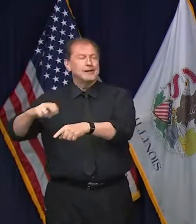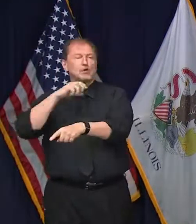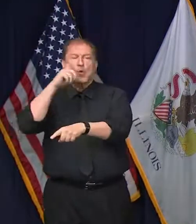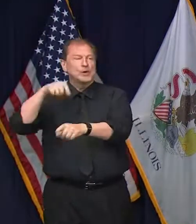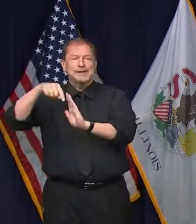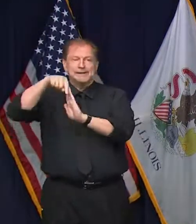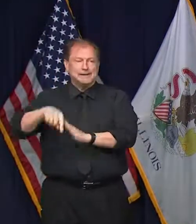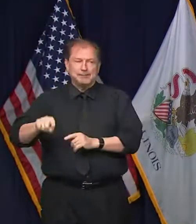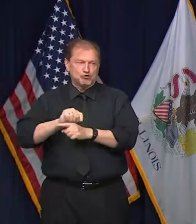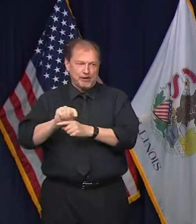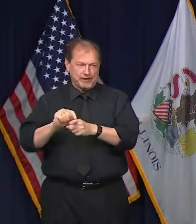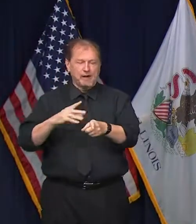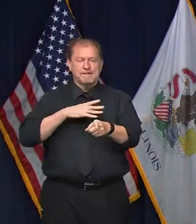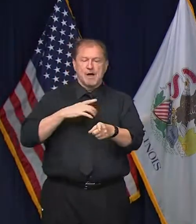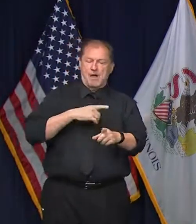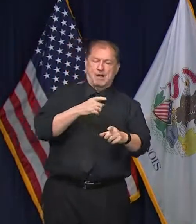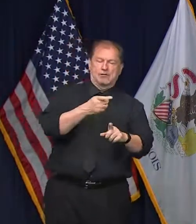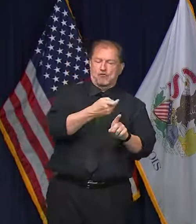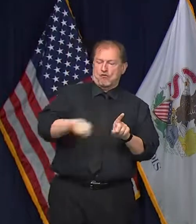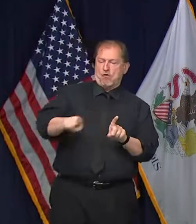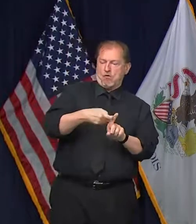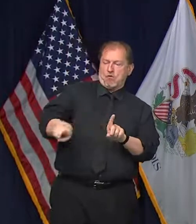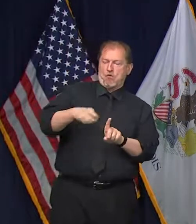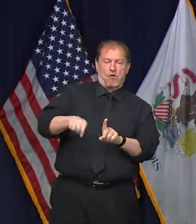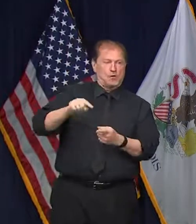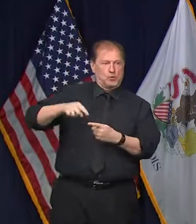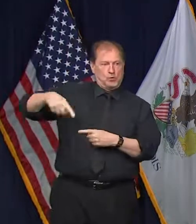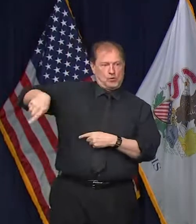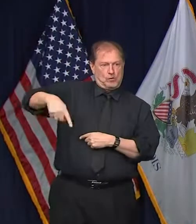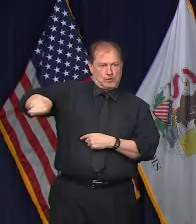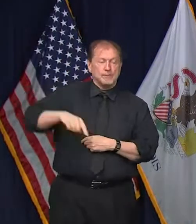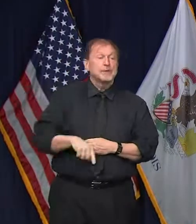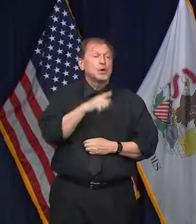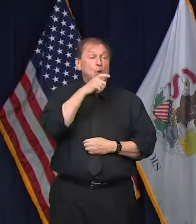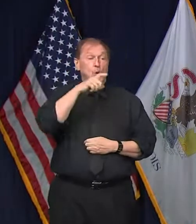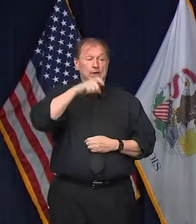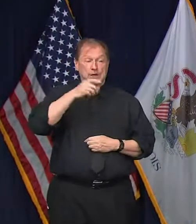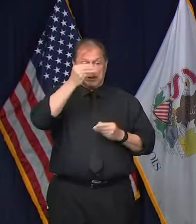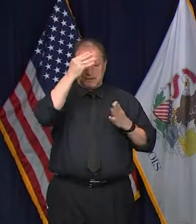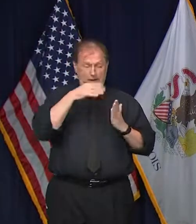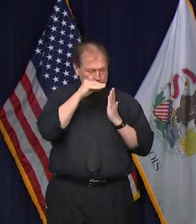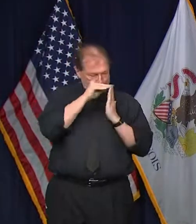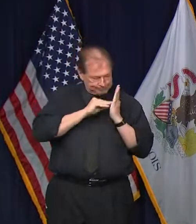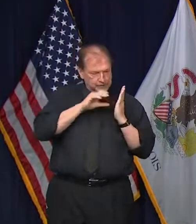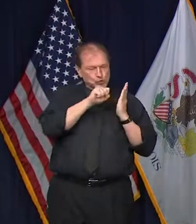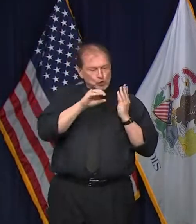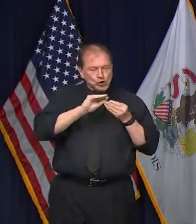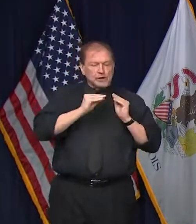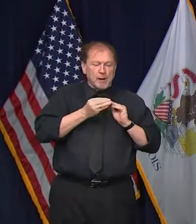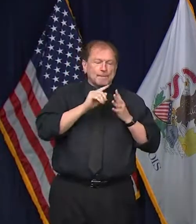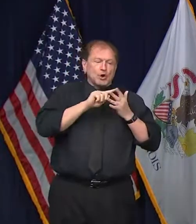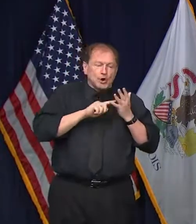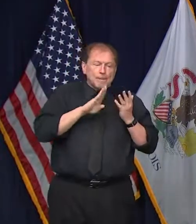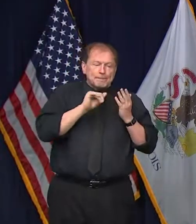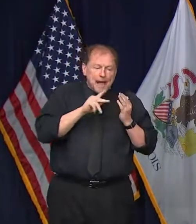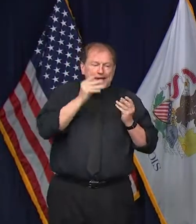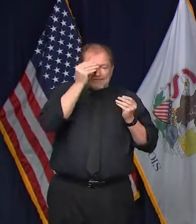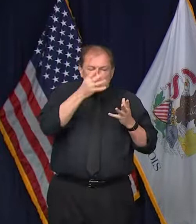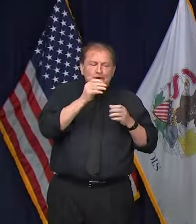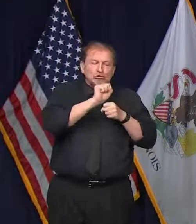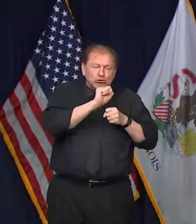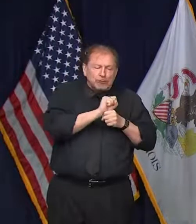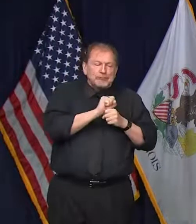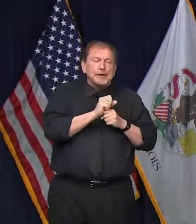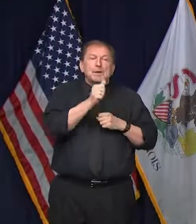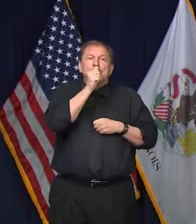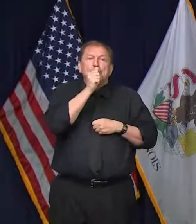at taking by the at federal government level to taking those filings. So they can take the